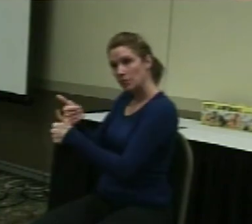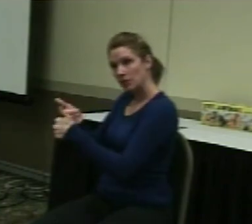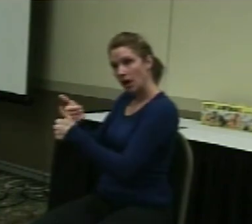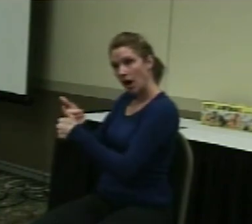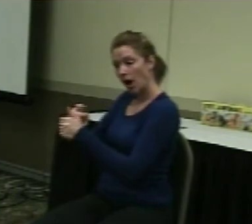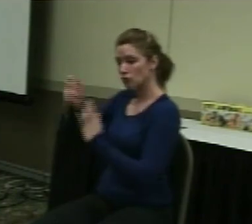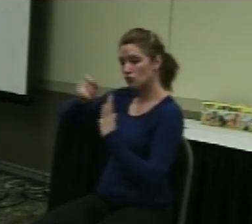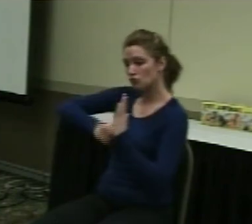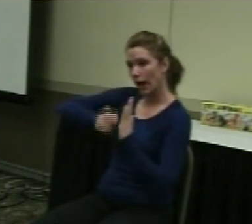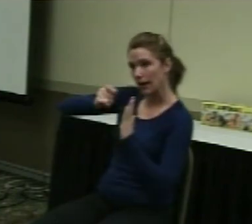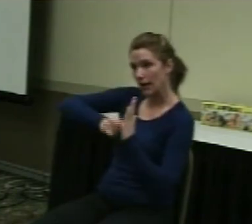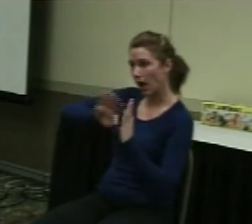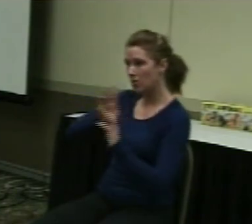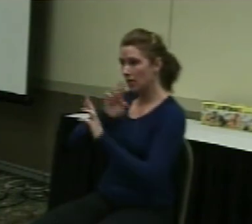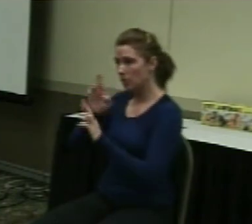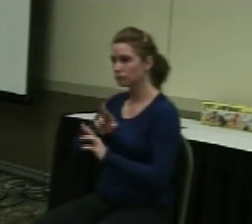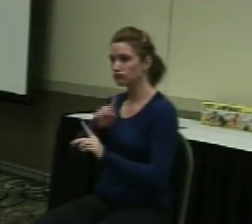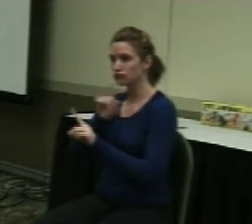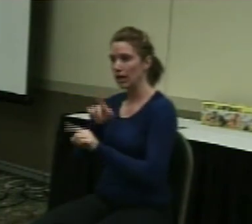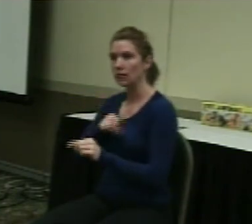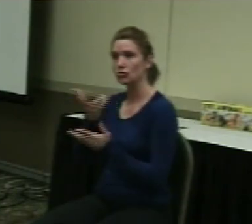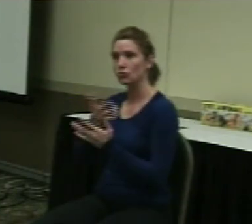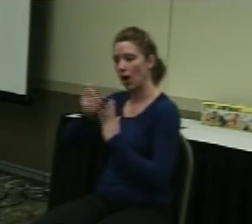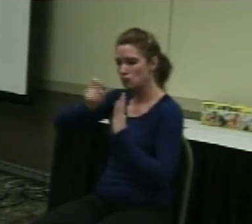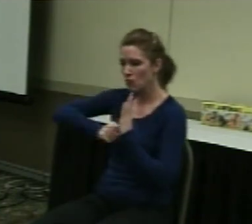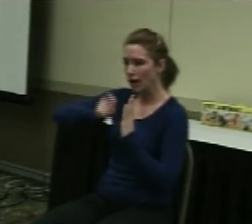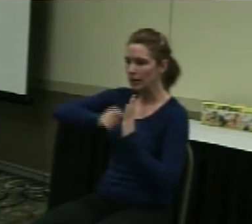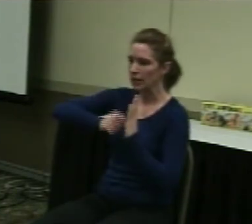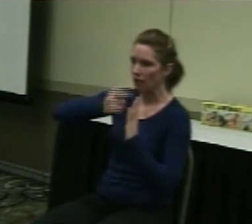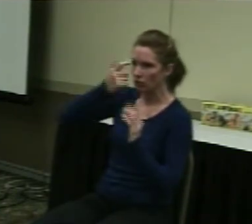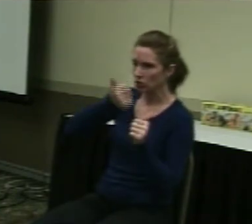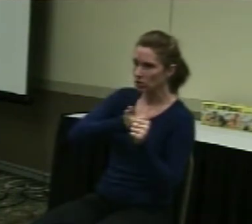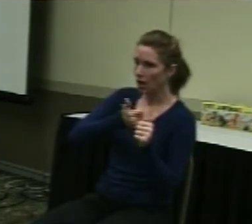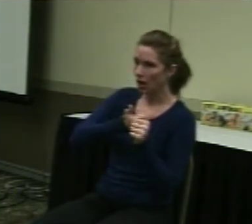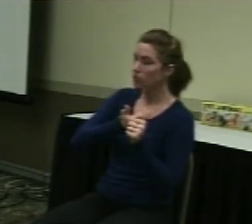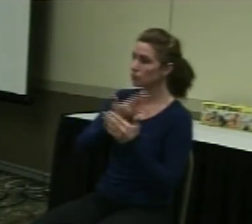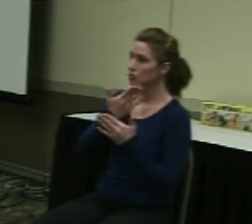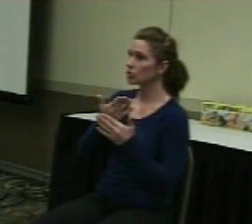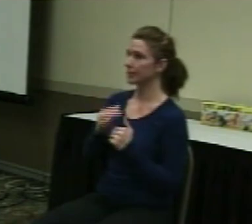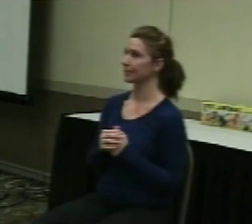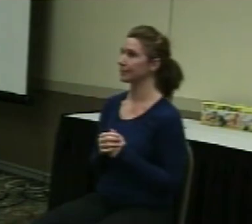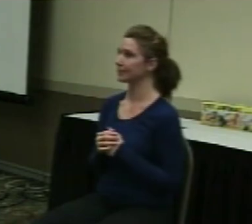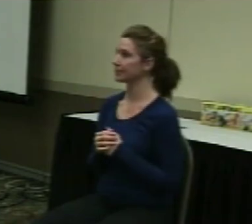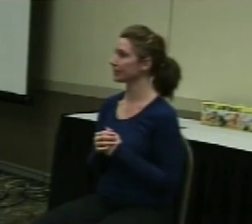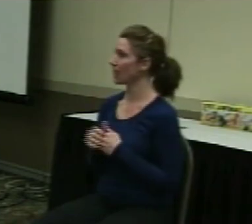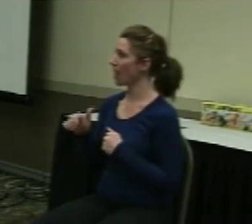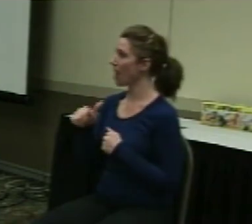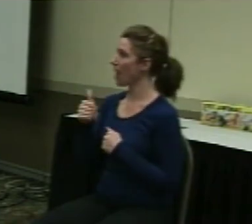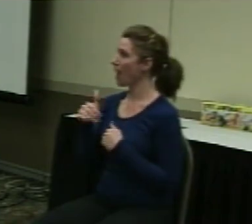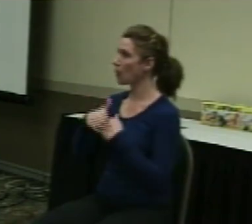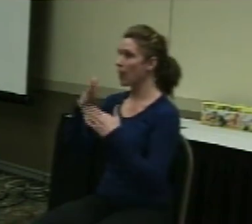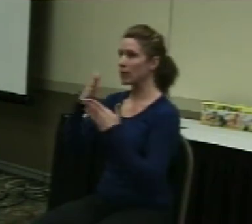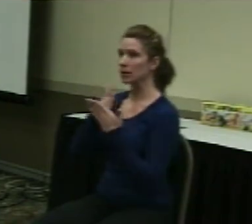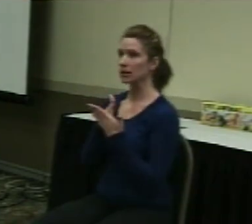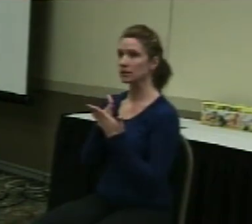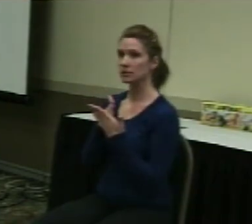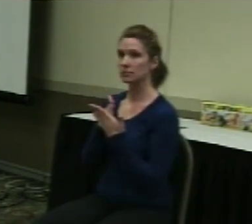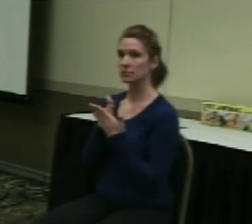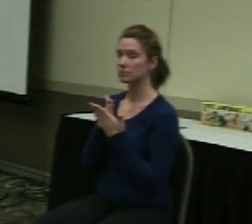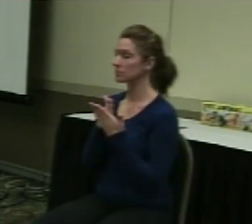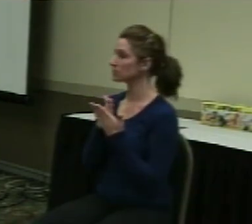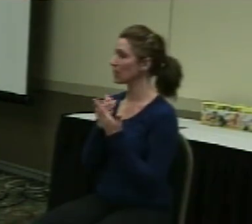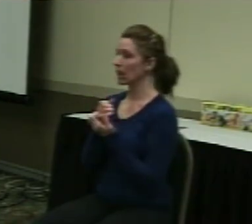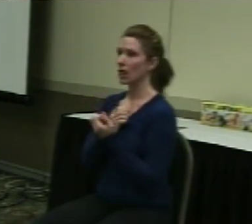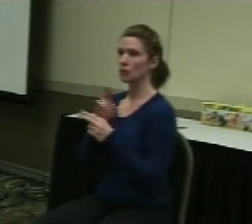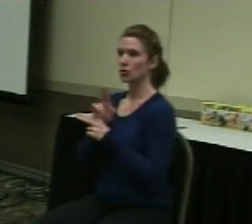making notes about what they're telling you is a very helpful thing for you. Very nice. Other things that's on that list that you love to use